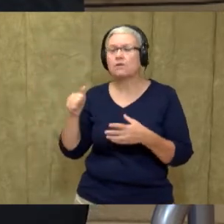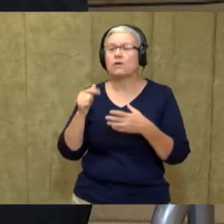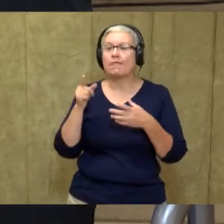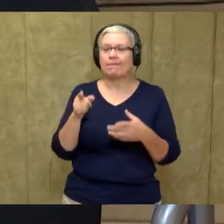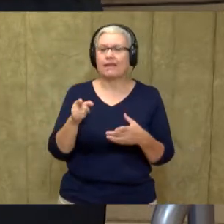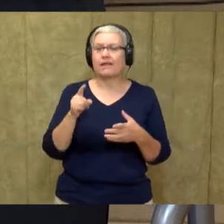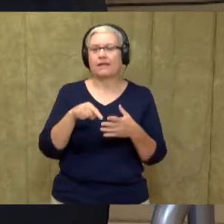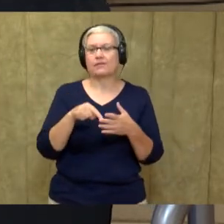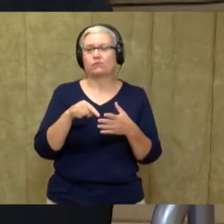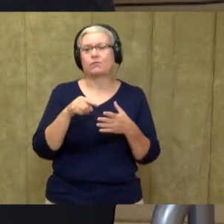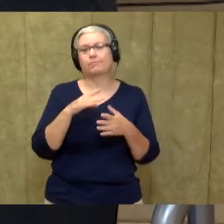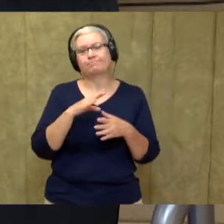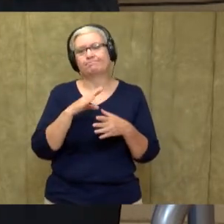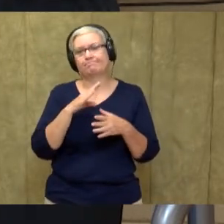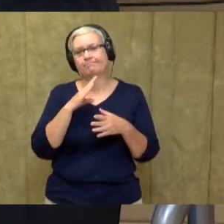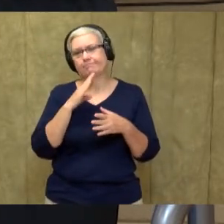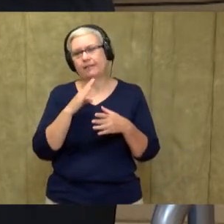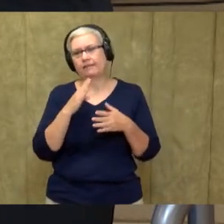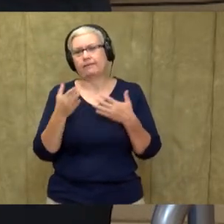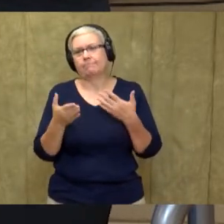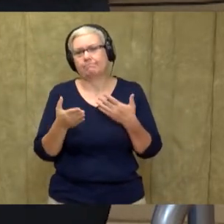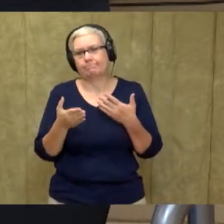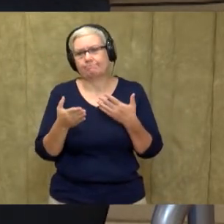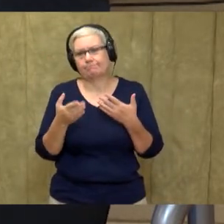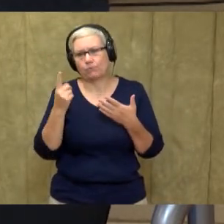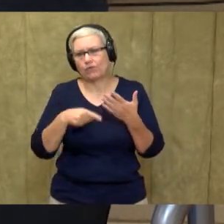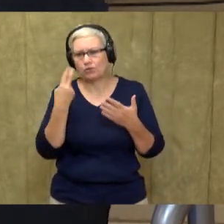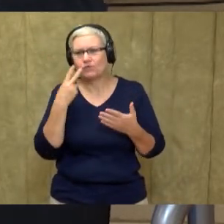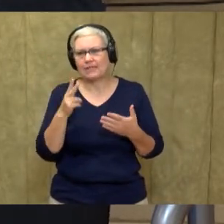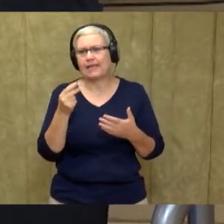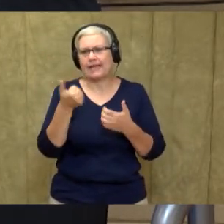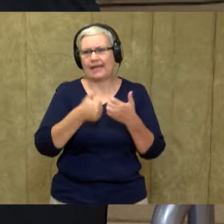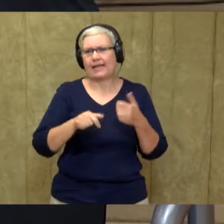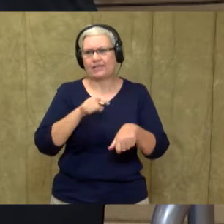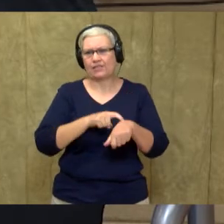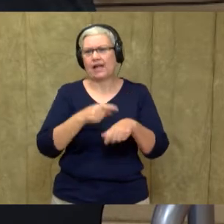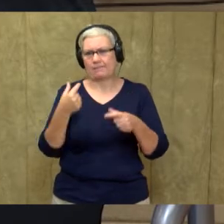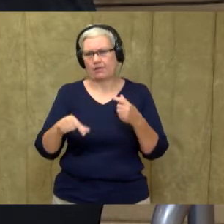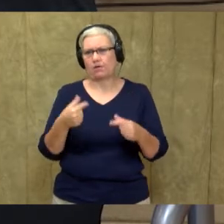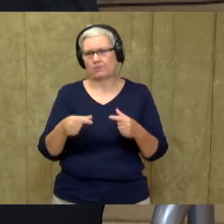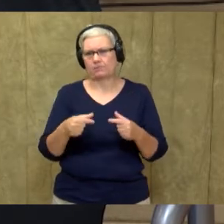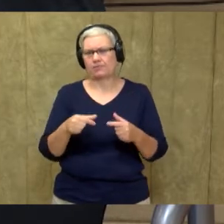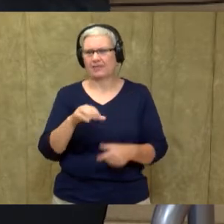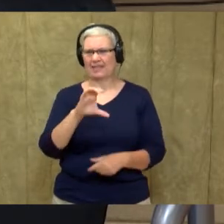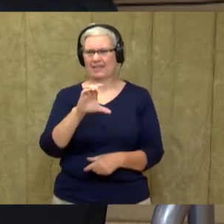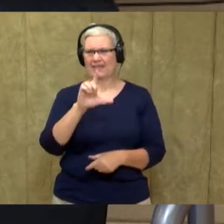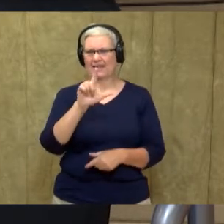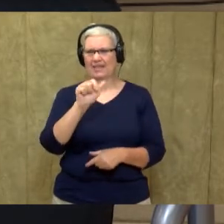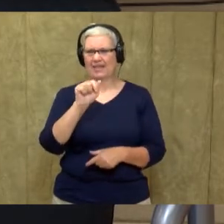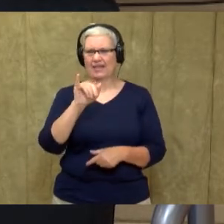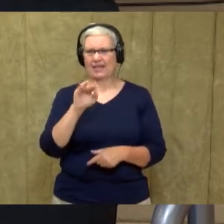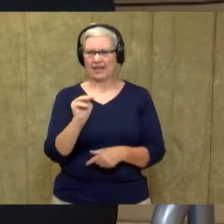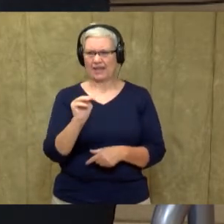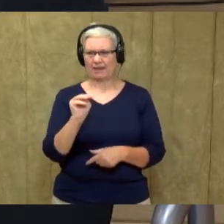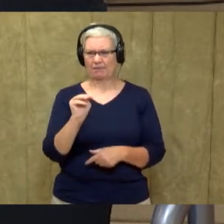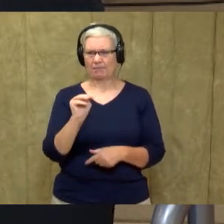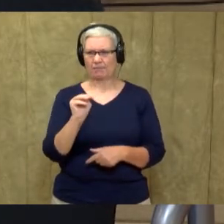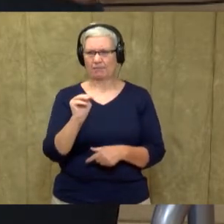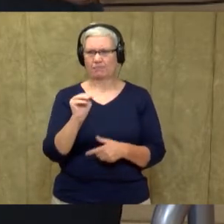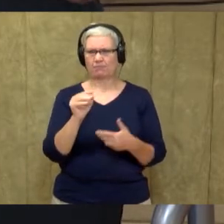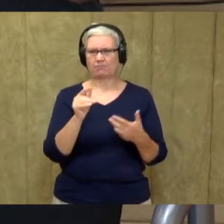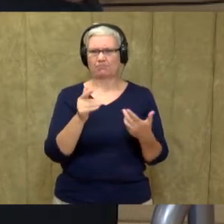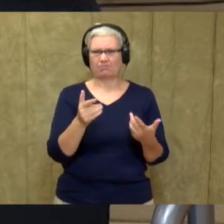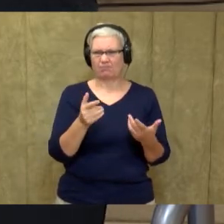what you're going to see in an argument. First of all, you have your claim. And the claim is how you or